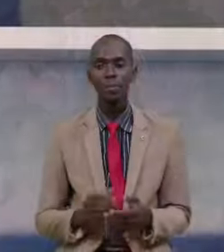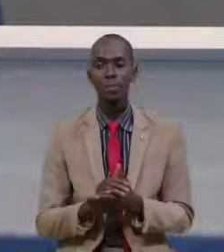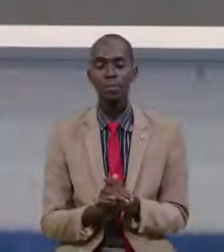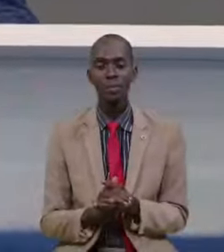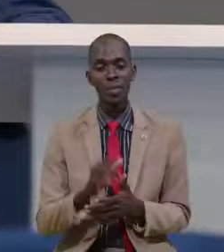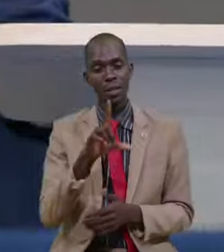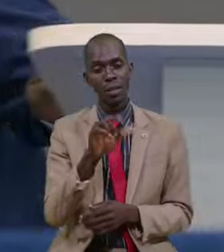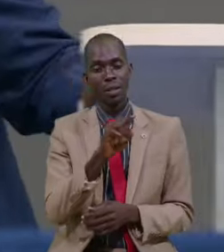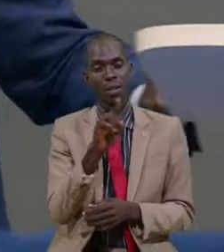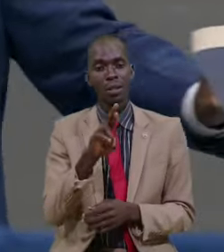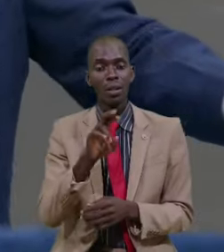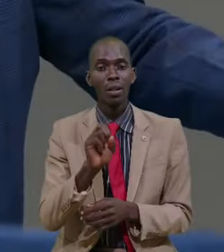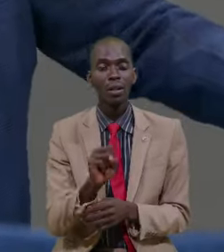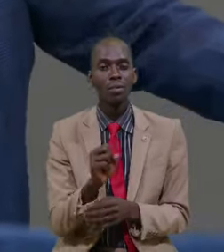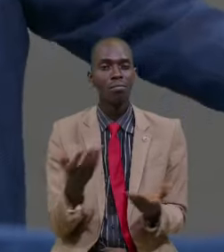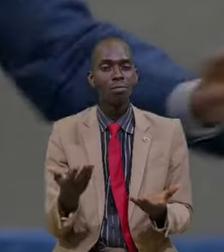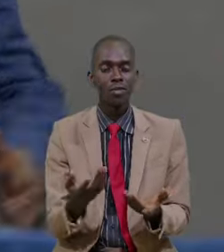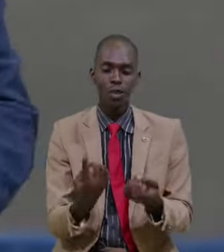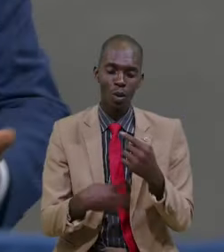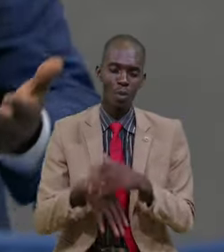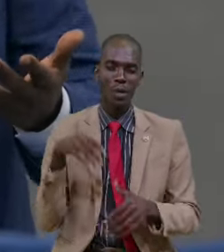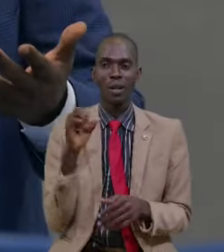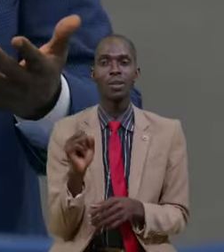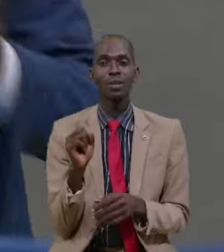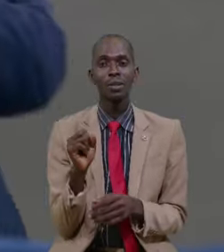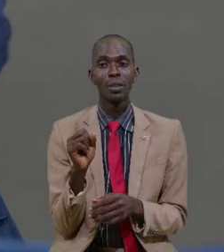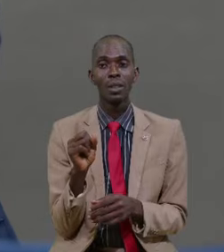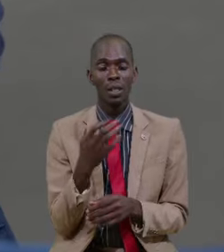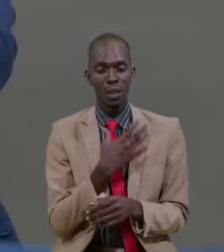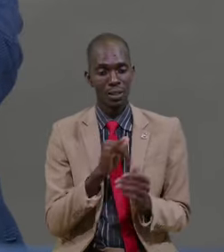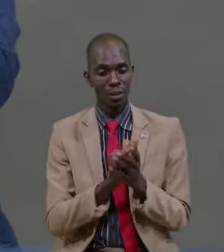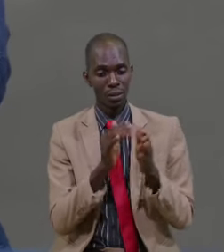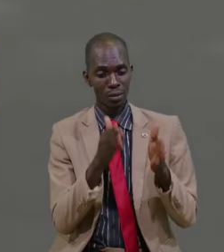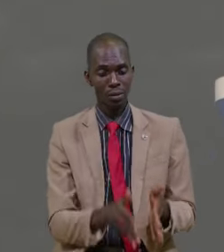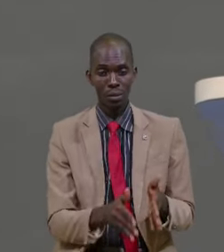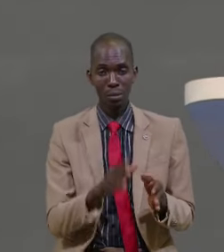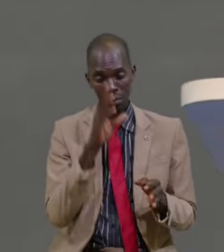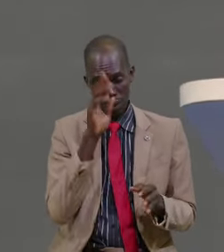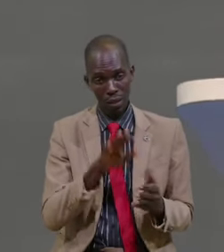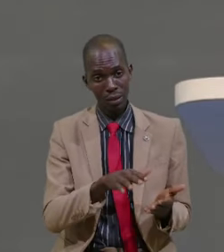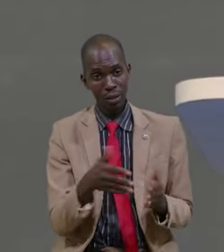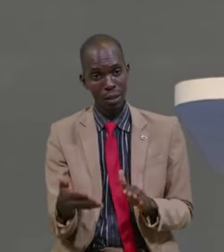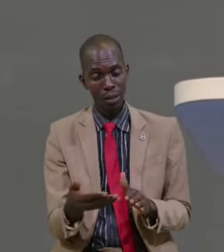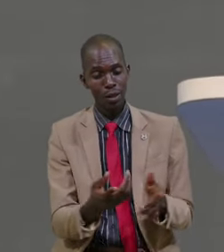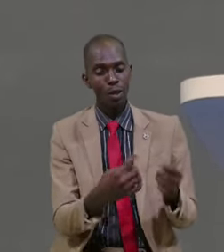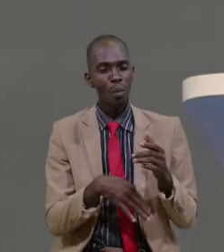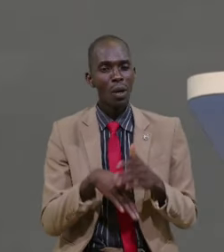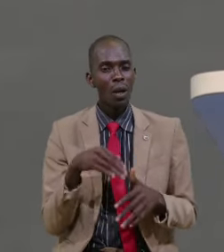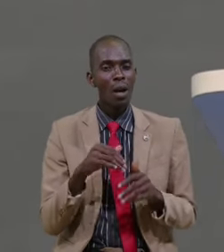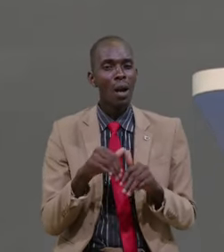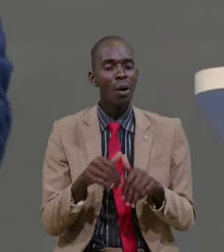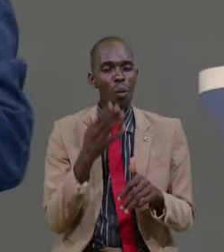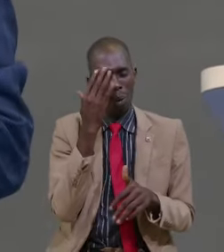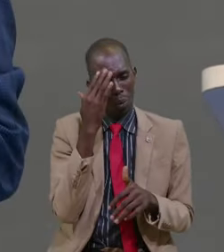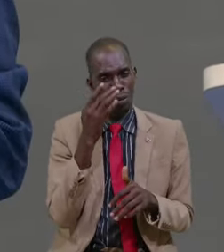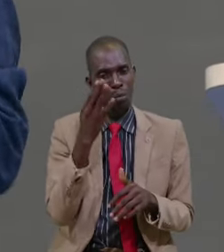Lazarus, come forth. And he came forth just by hearing the